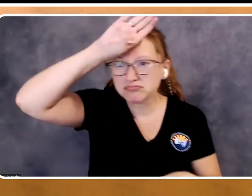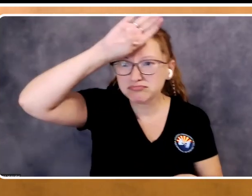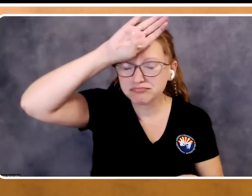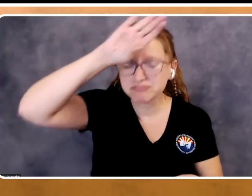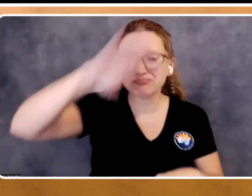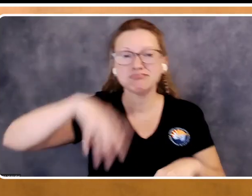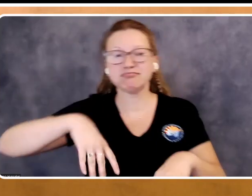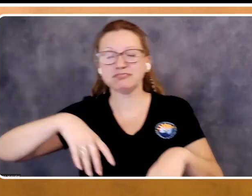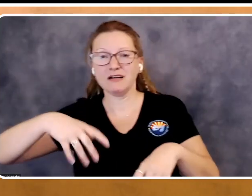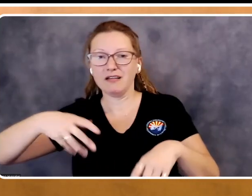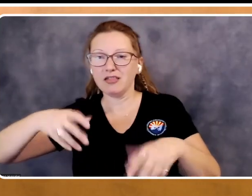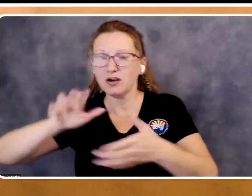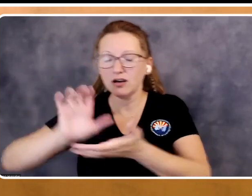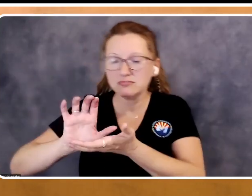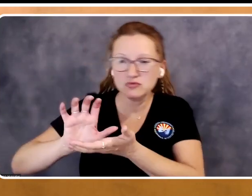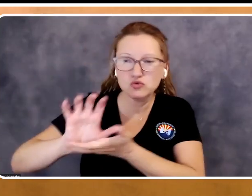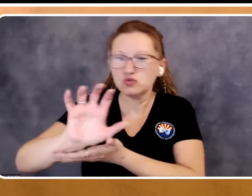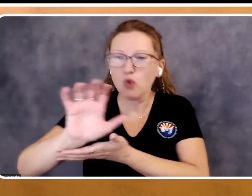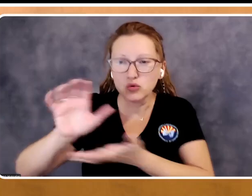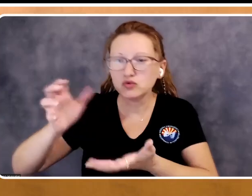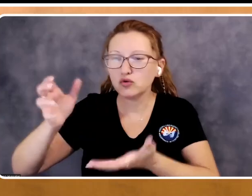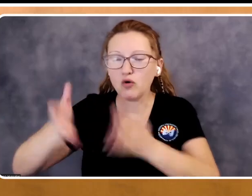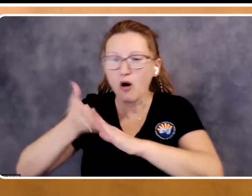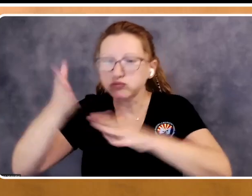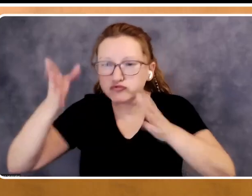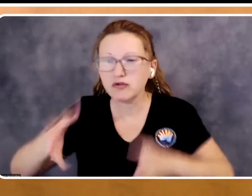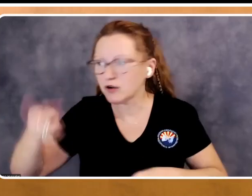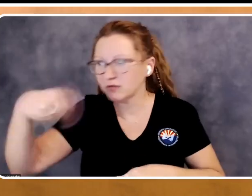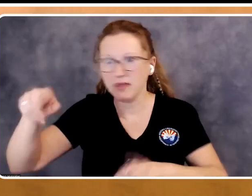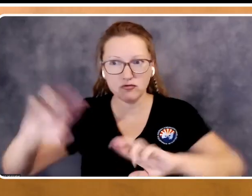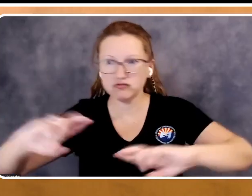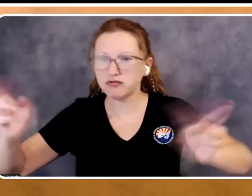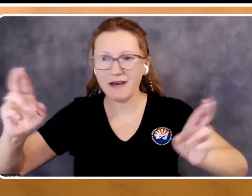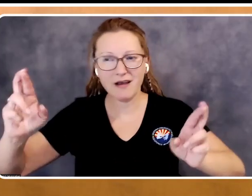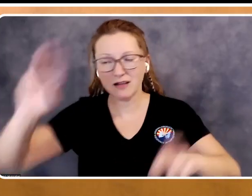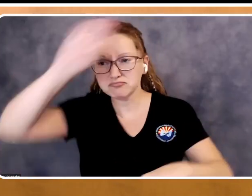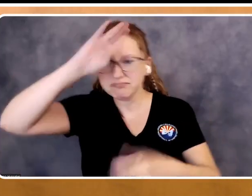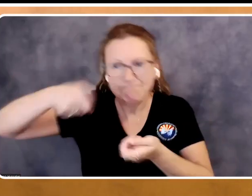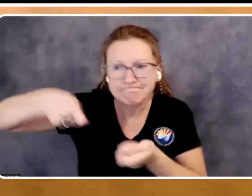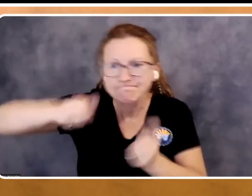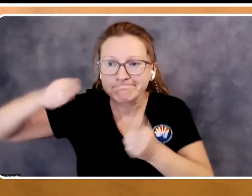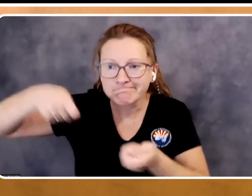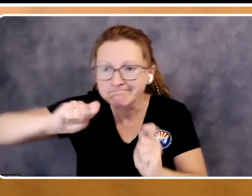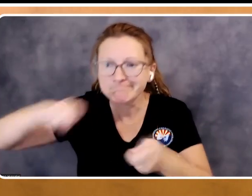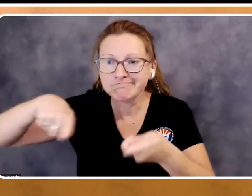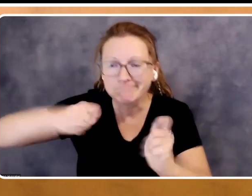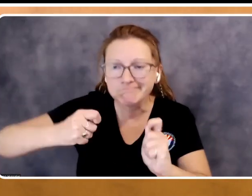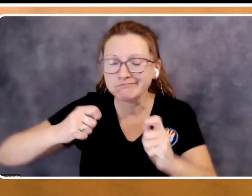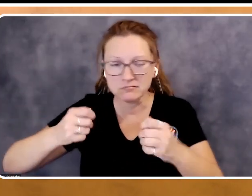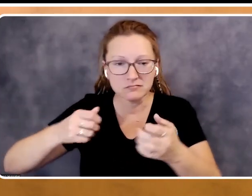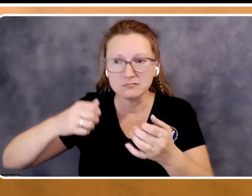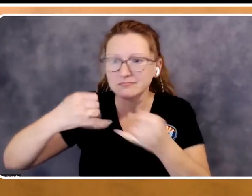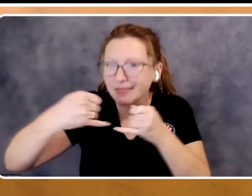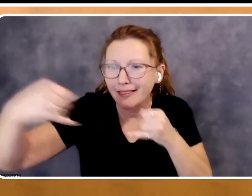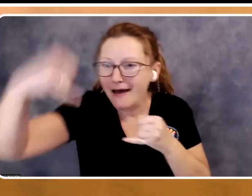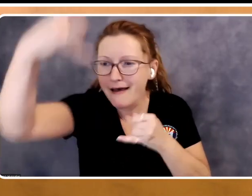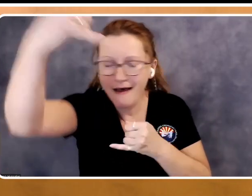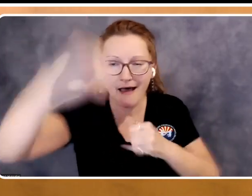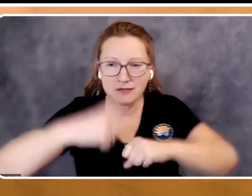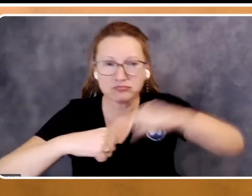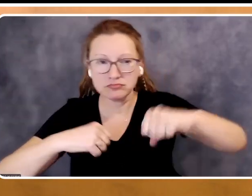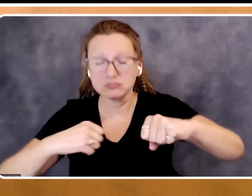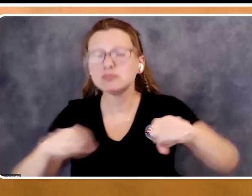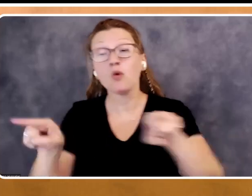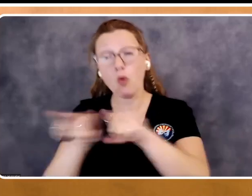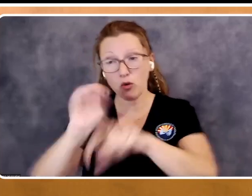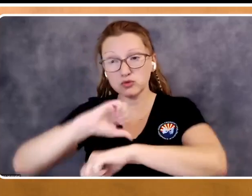they were poised. They were catching spots, getting dozer line, hand line around those, working to get those contained, and setting up the structure